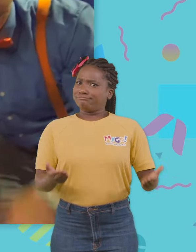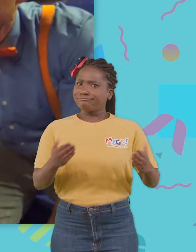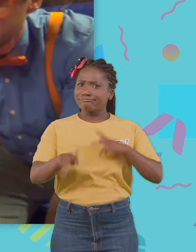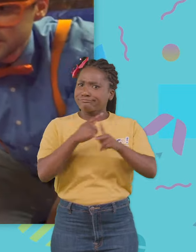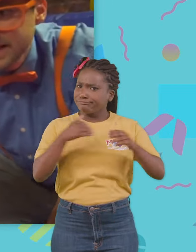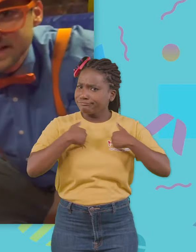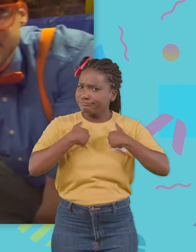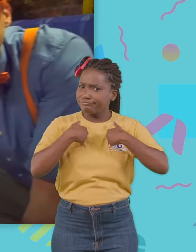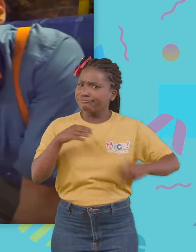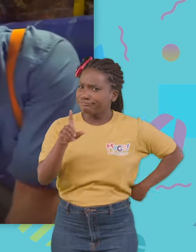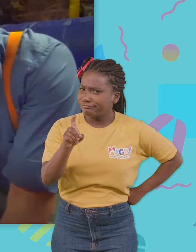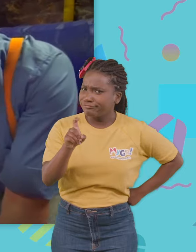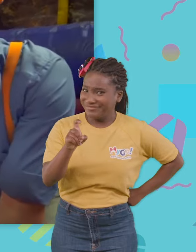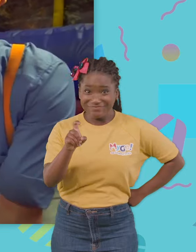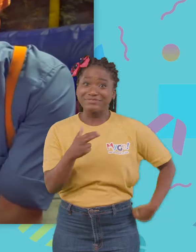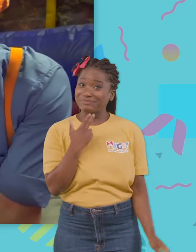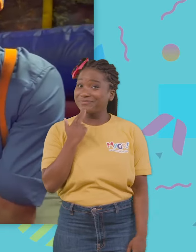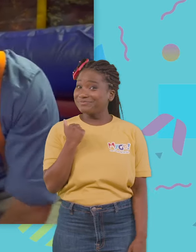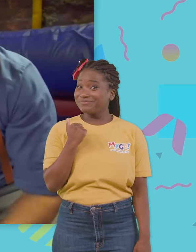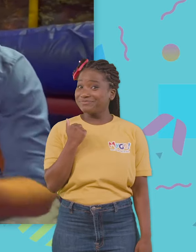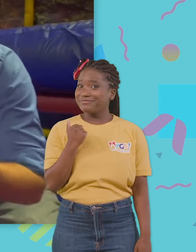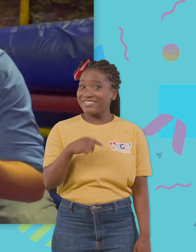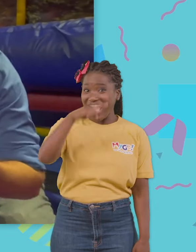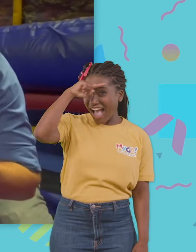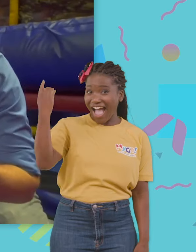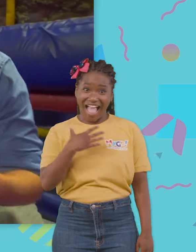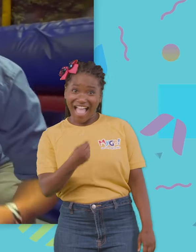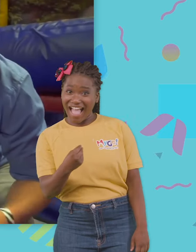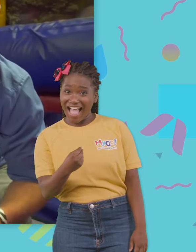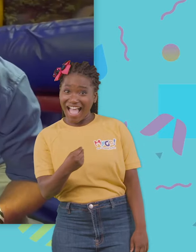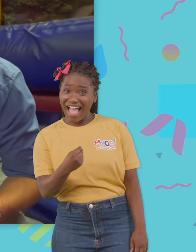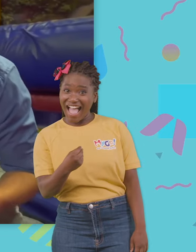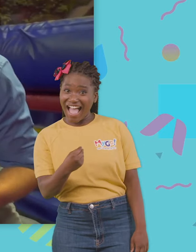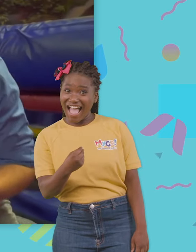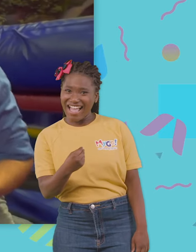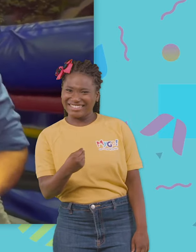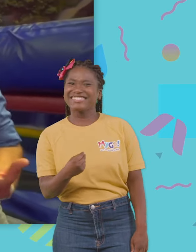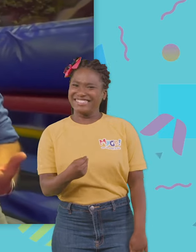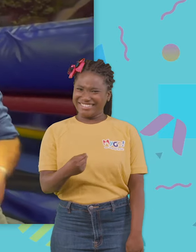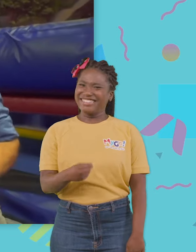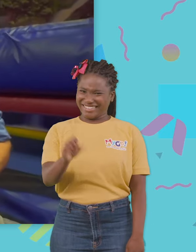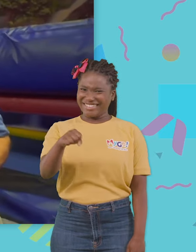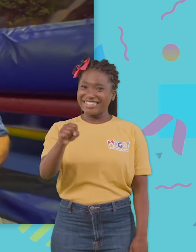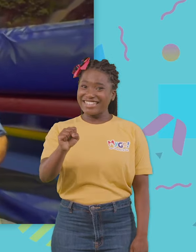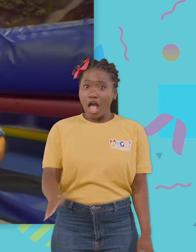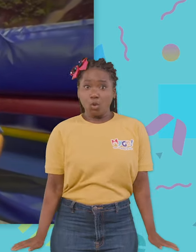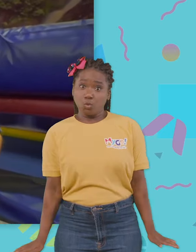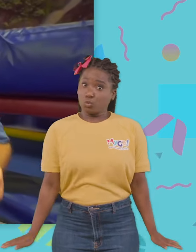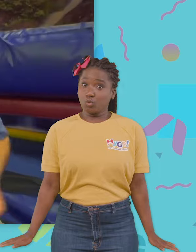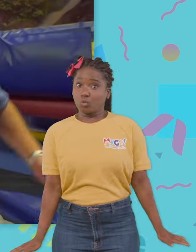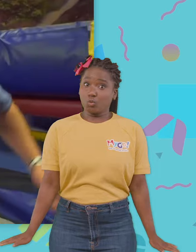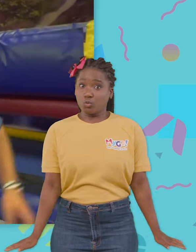What animal is this? It's cute! It's black and white! It's a